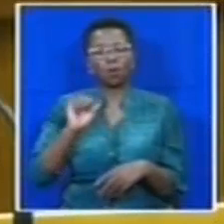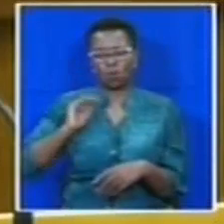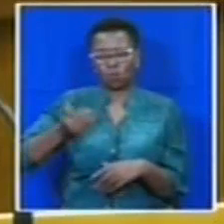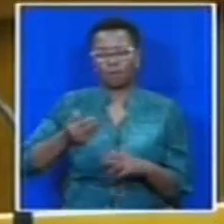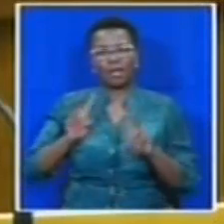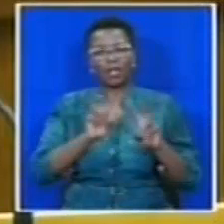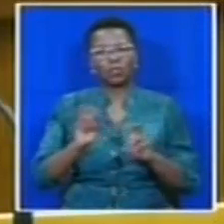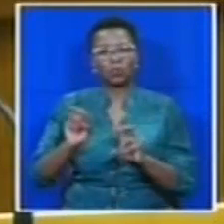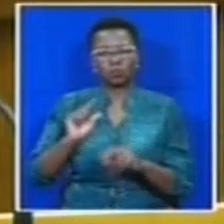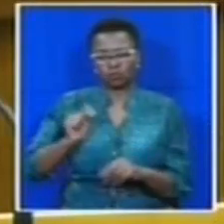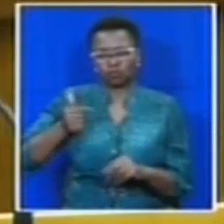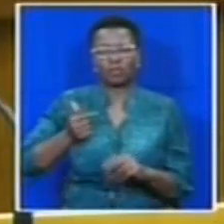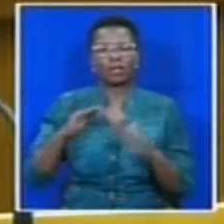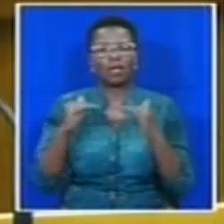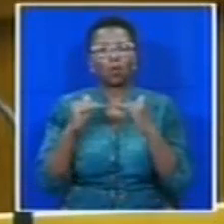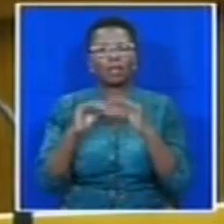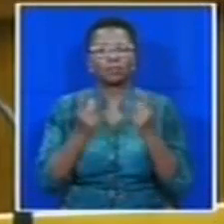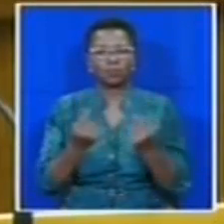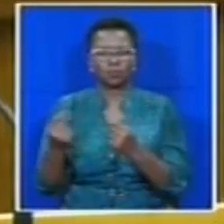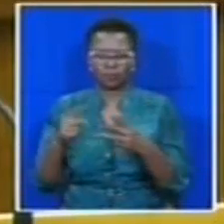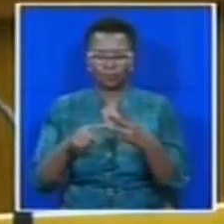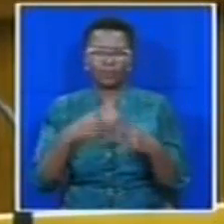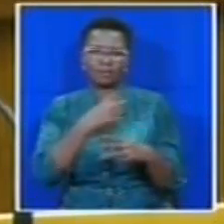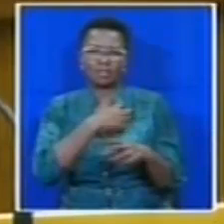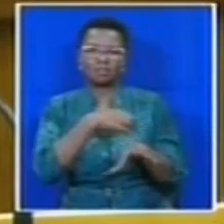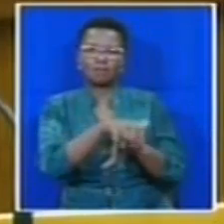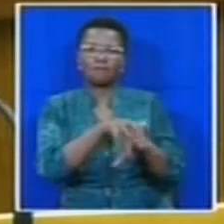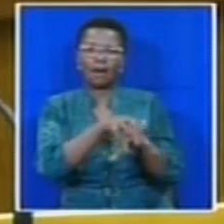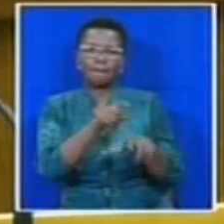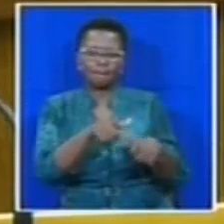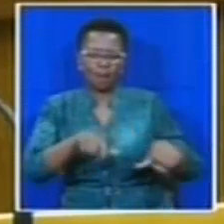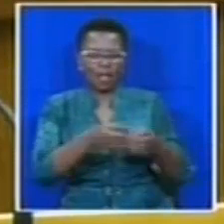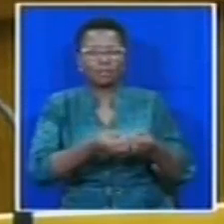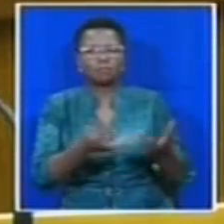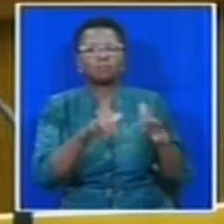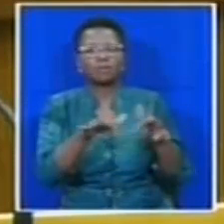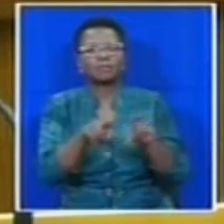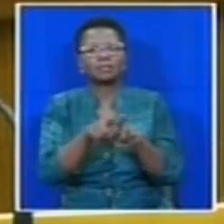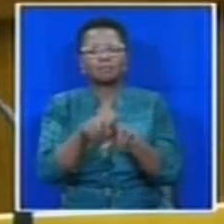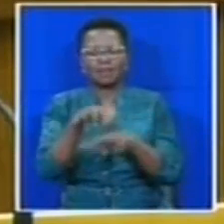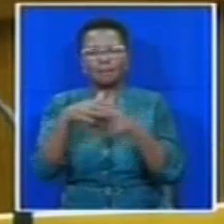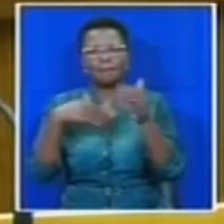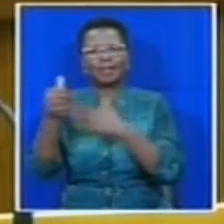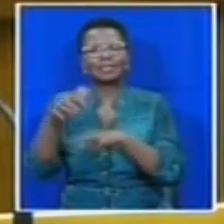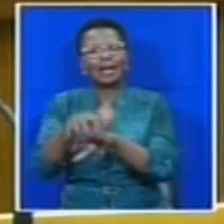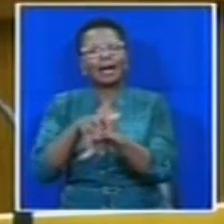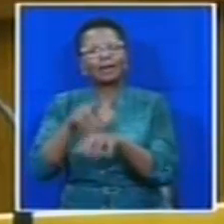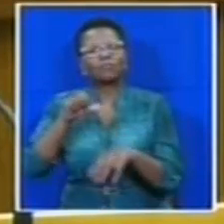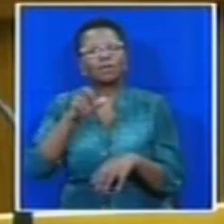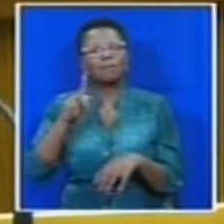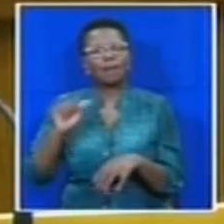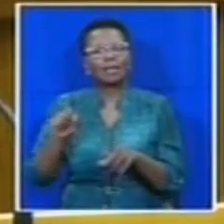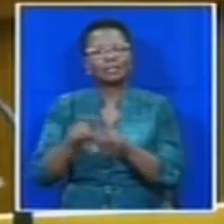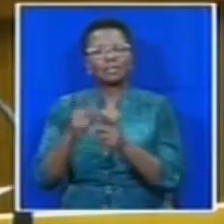and gender equality, Minister Nkwinti's work on land distribution, agri-parks, and rural development, Minister